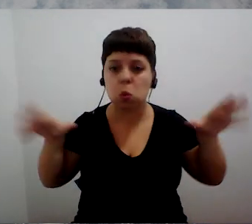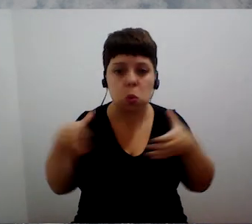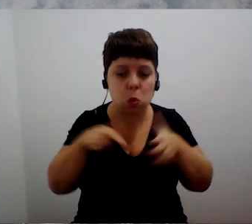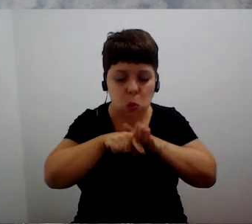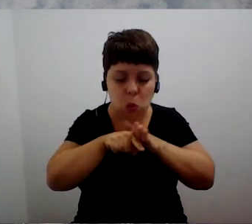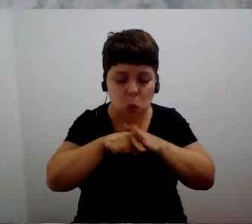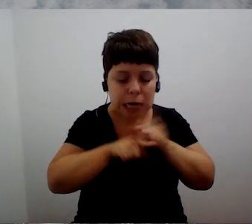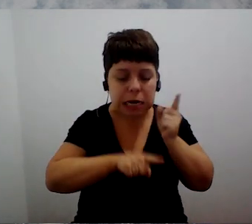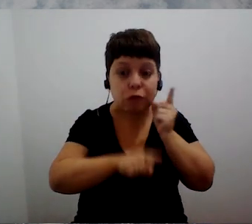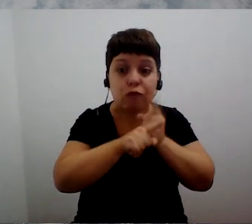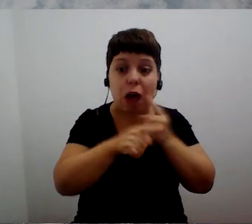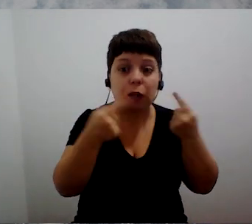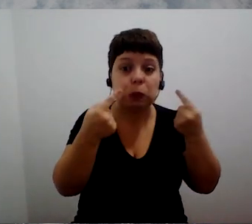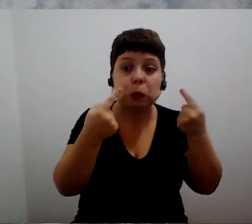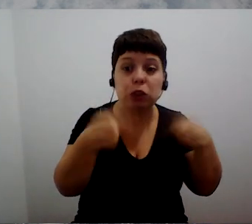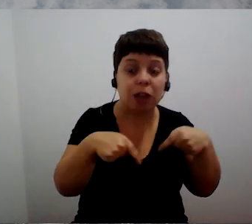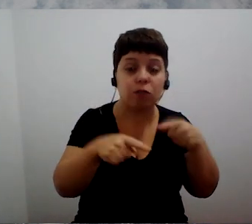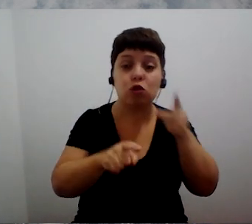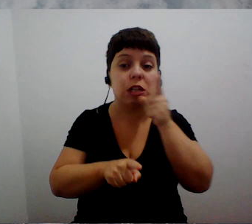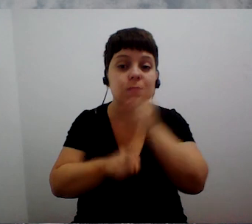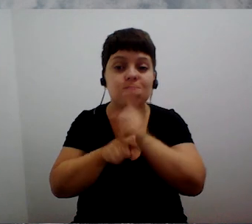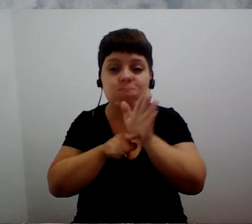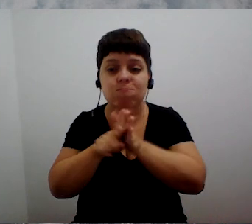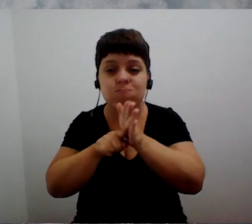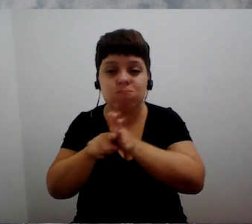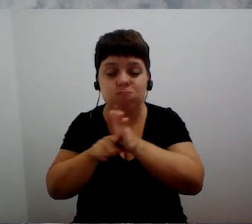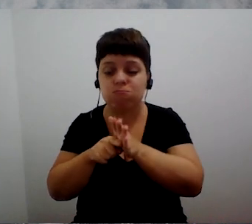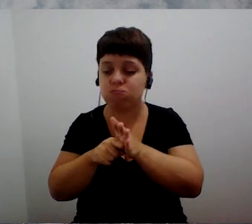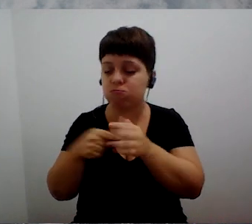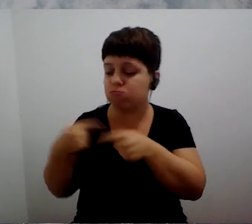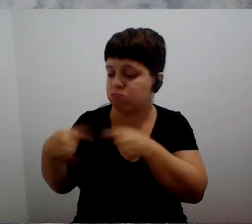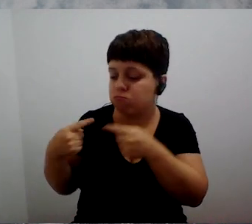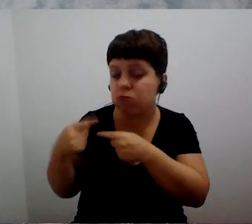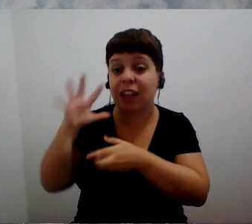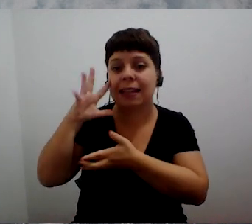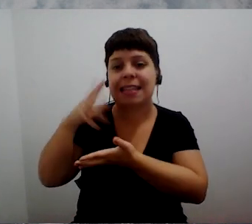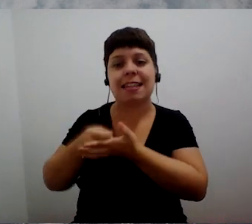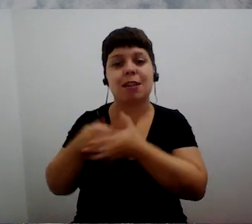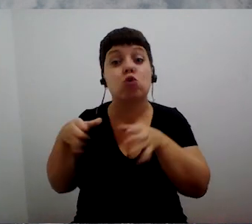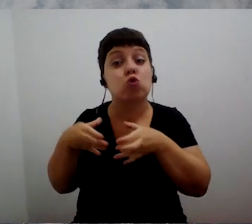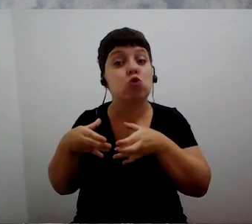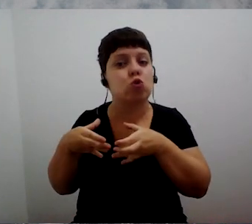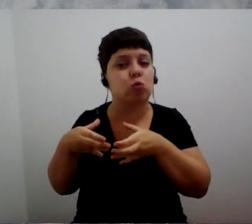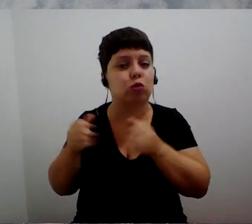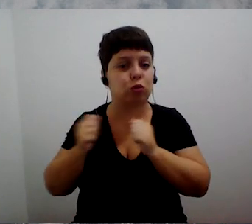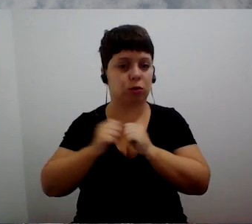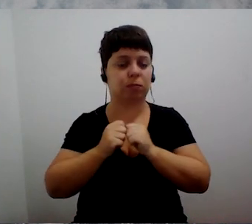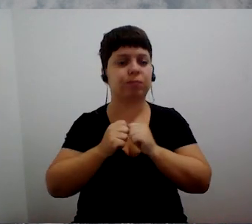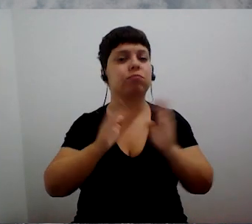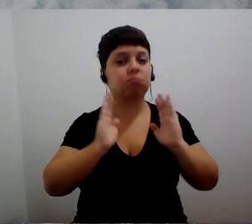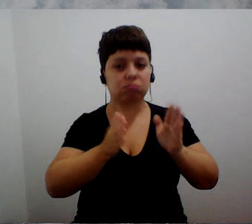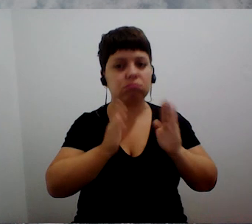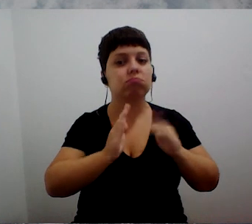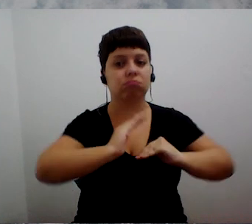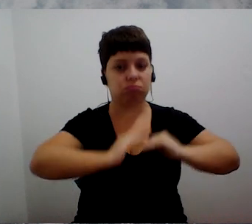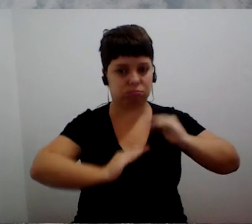beginning, identifying the needs, identifying the challenges, identifying the ways, and building the understanding